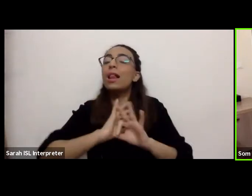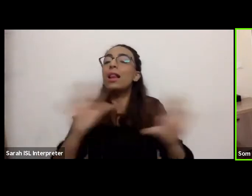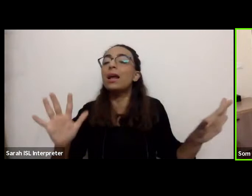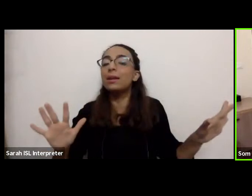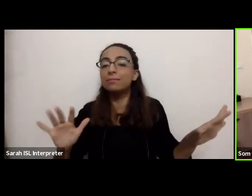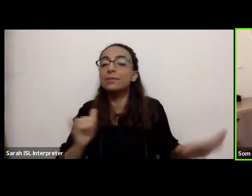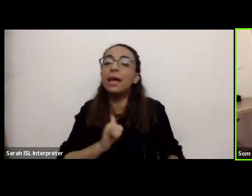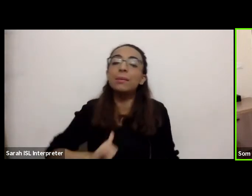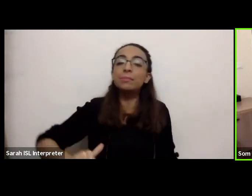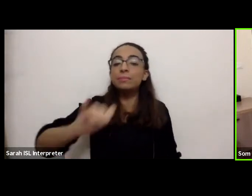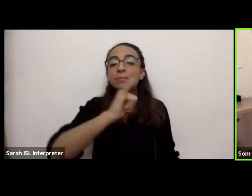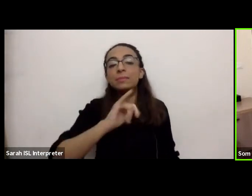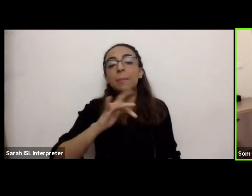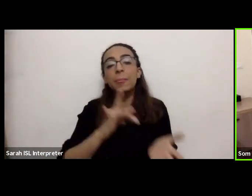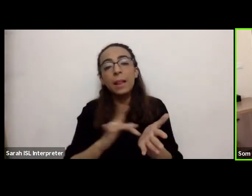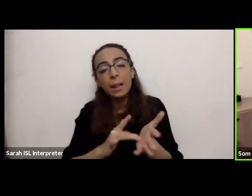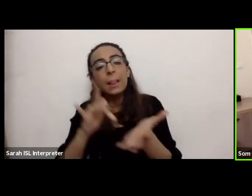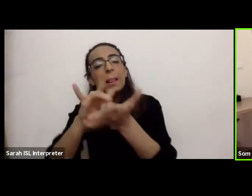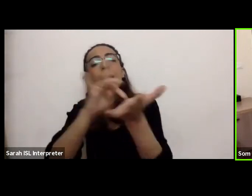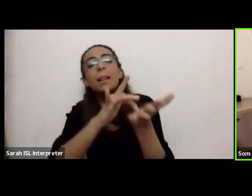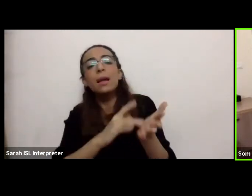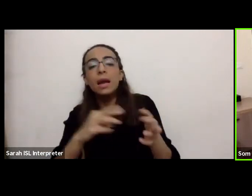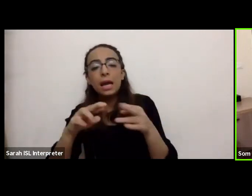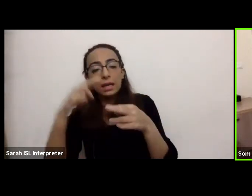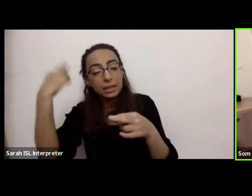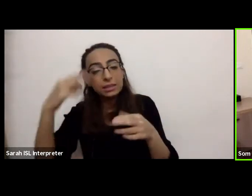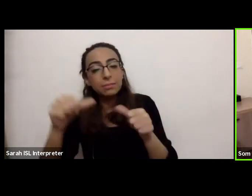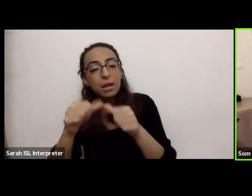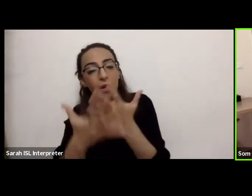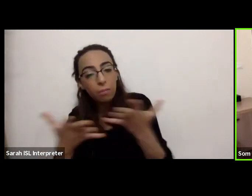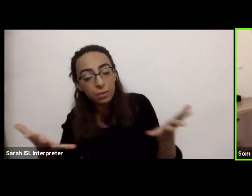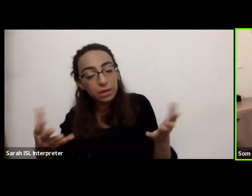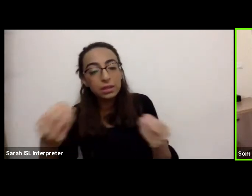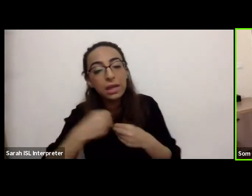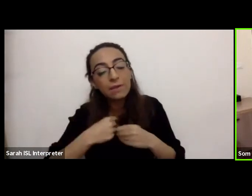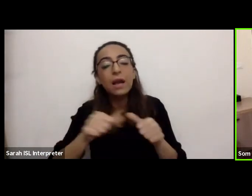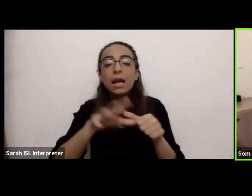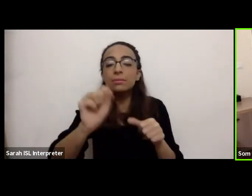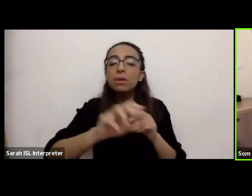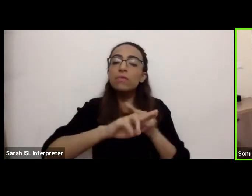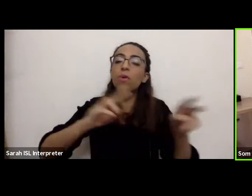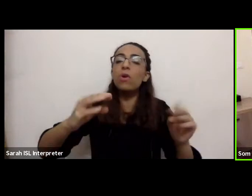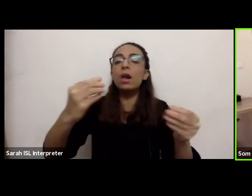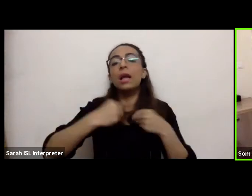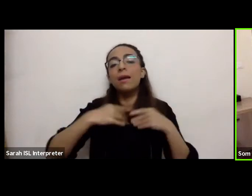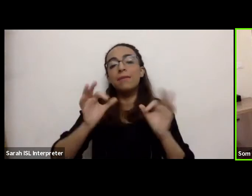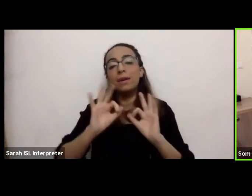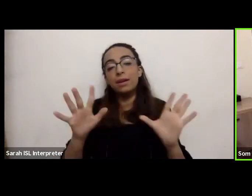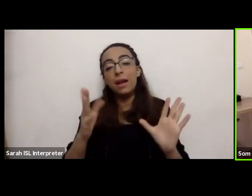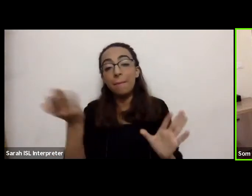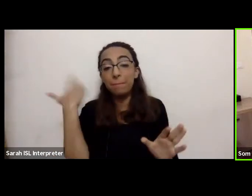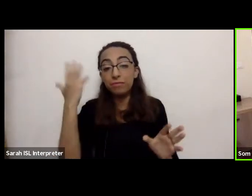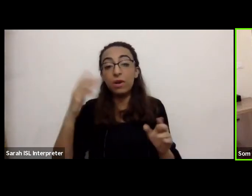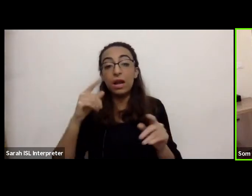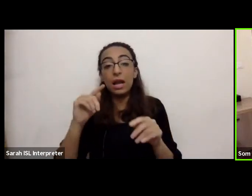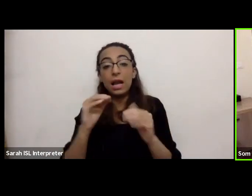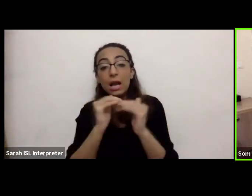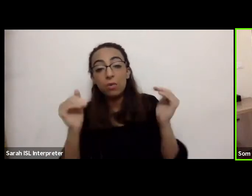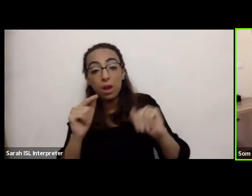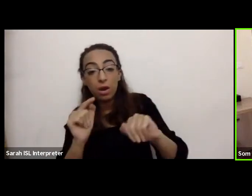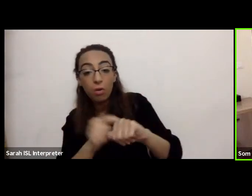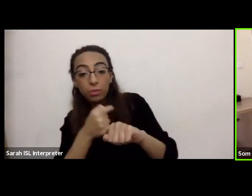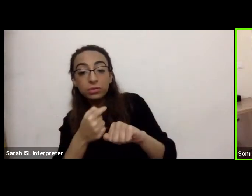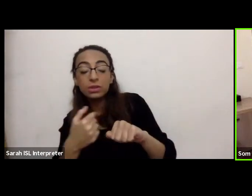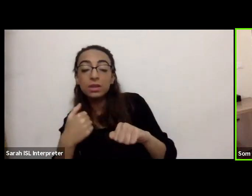extends to workplaces, reasonable accommodation and accessibility that we spoke about earlier, equal opportunity. I think